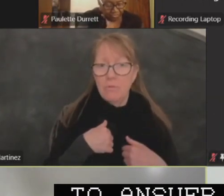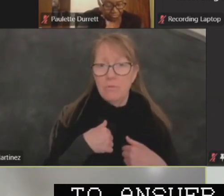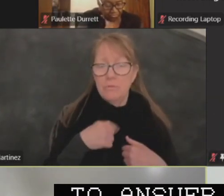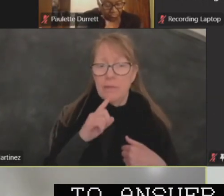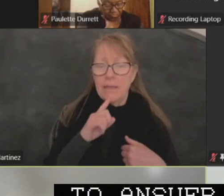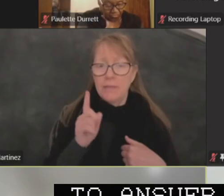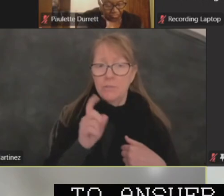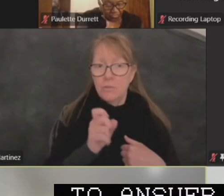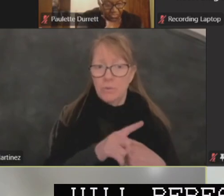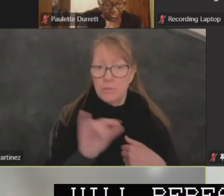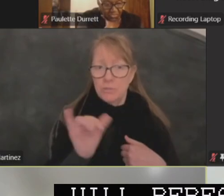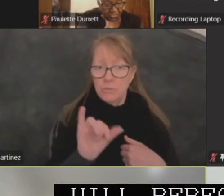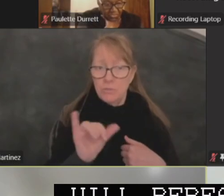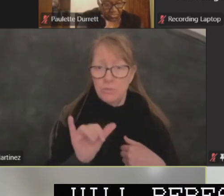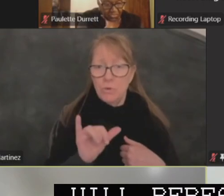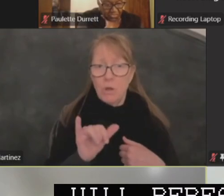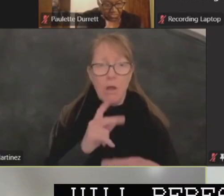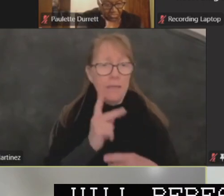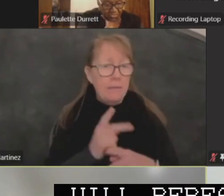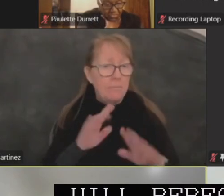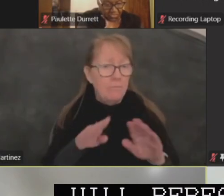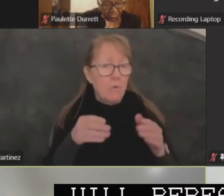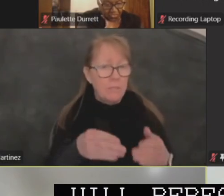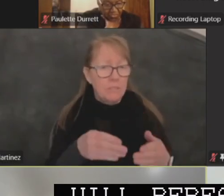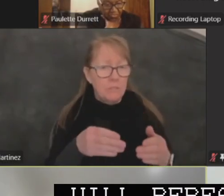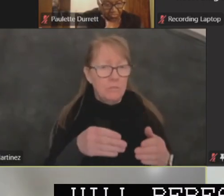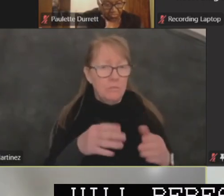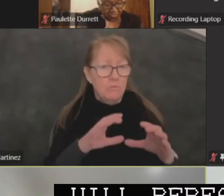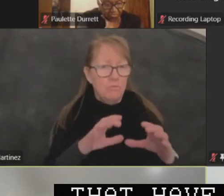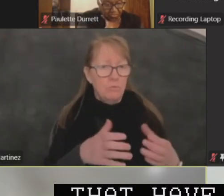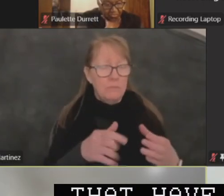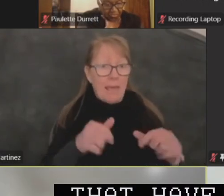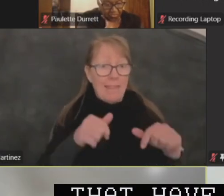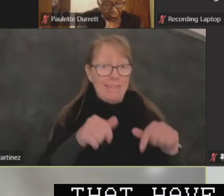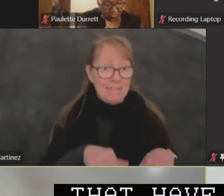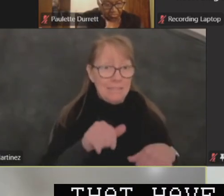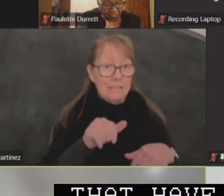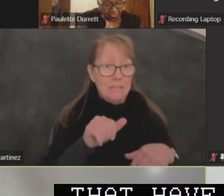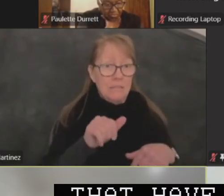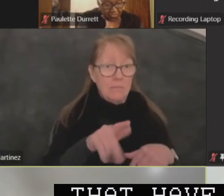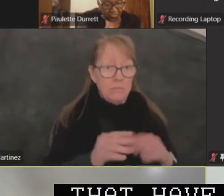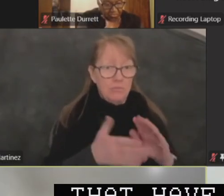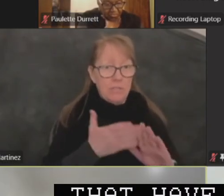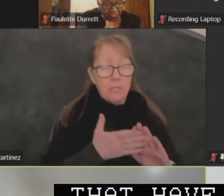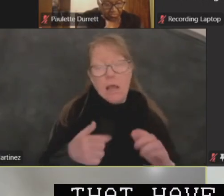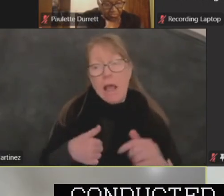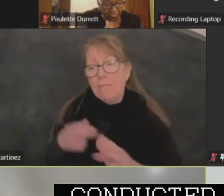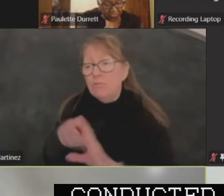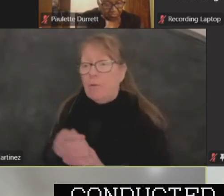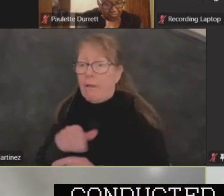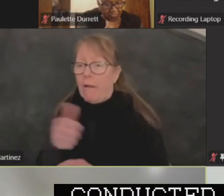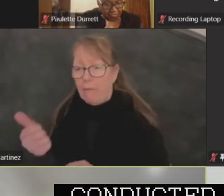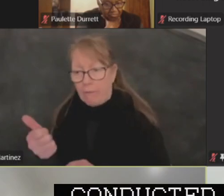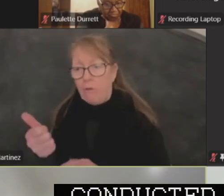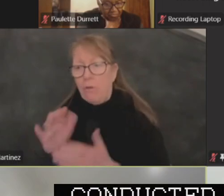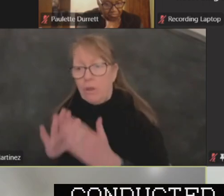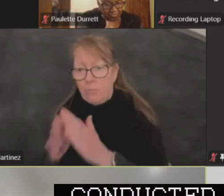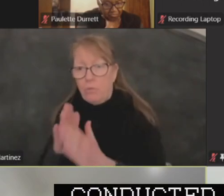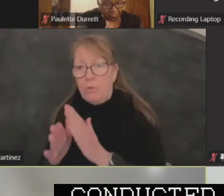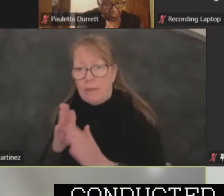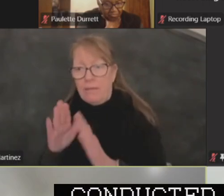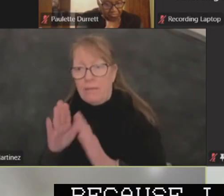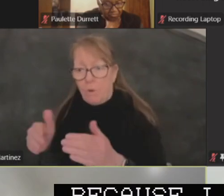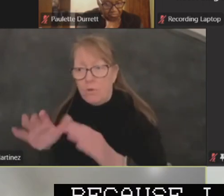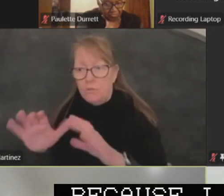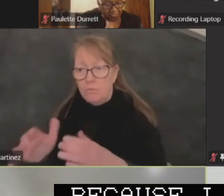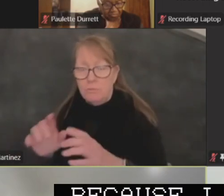conducted by this administration, because I've had other community focus groups, but I think this is probably more relevant on that.